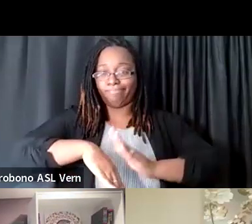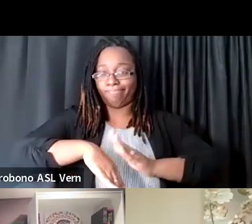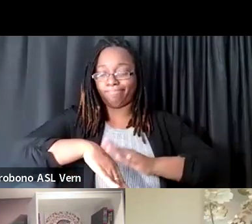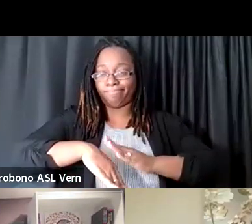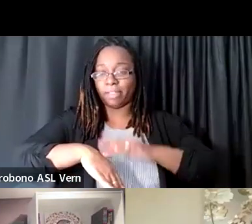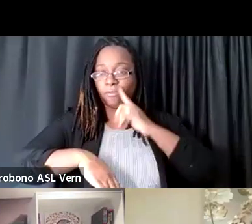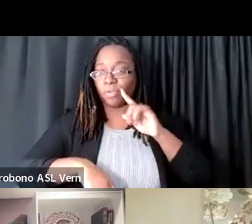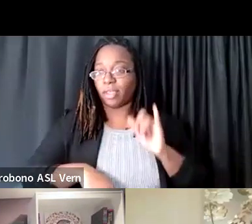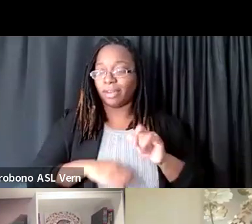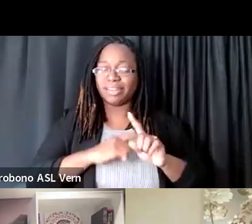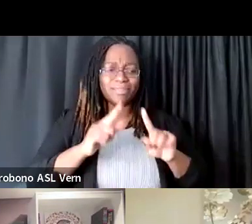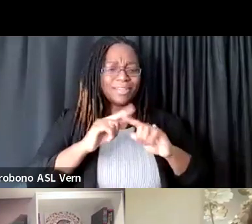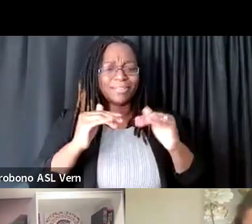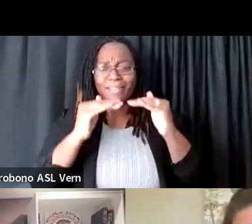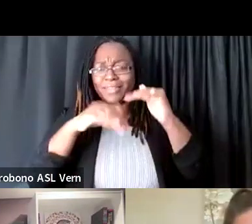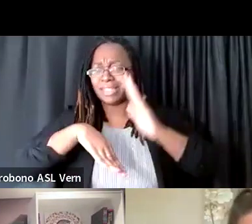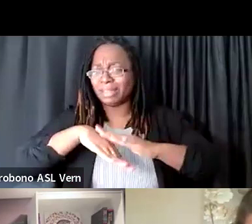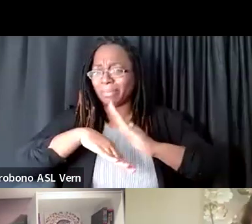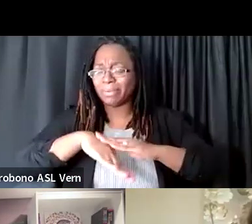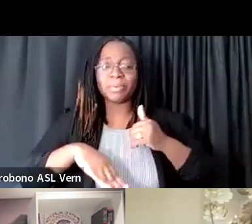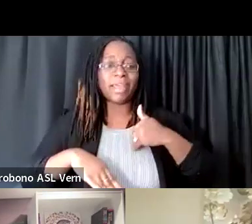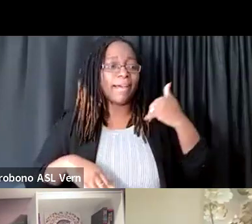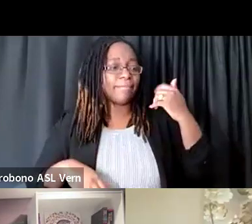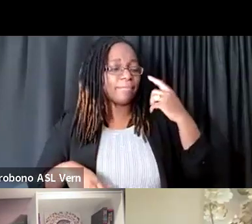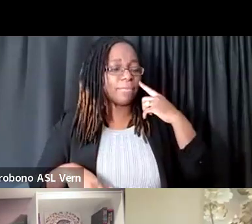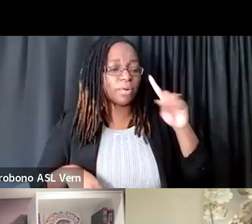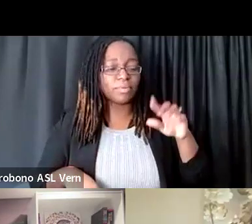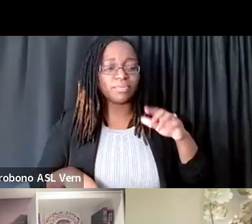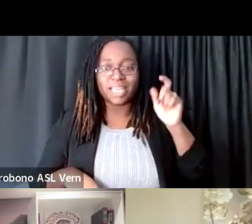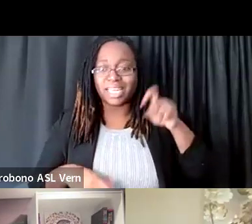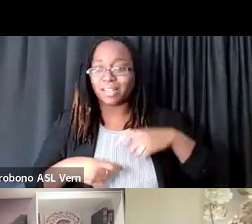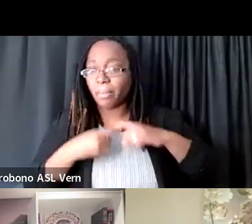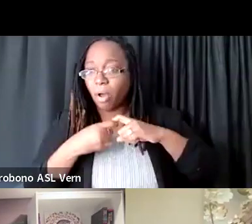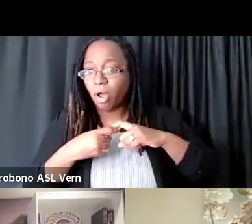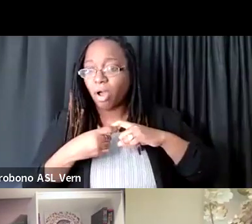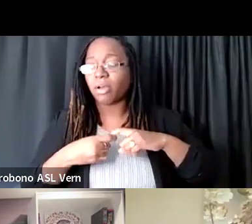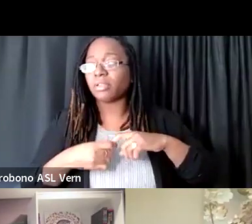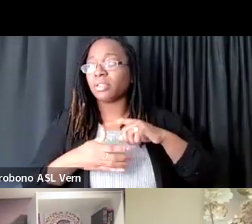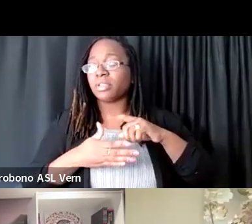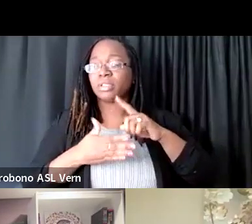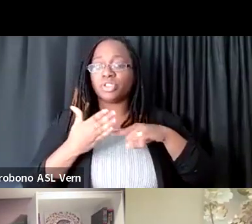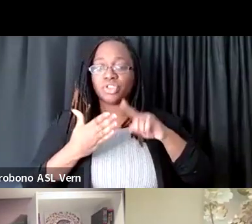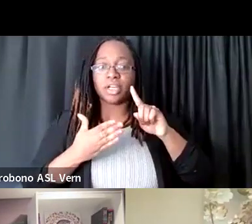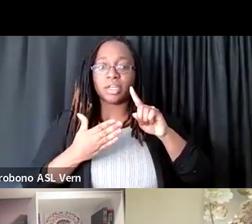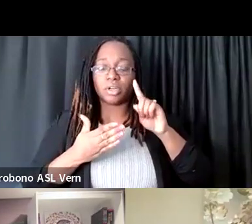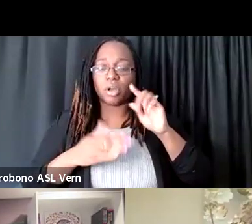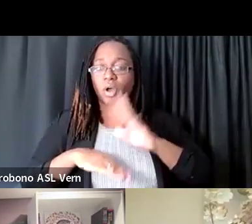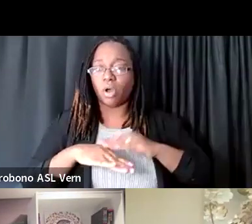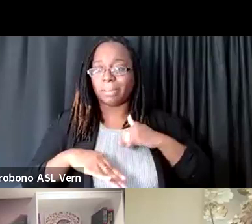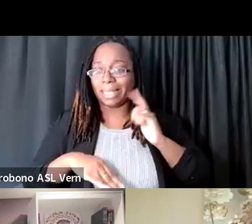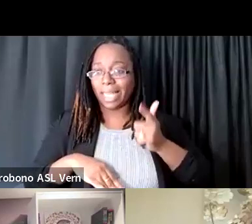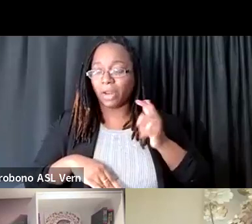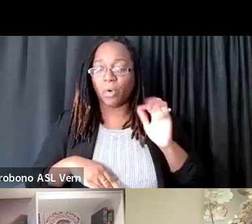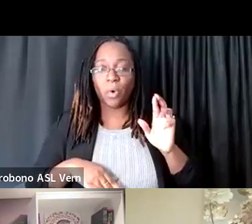different levels of symbols. We also have symbols for I need to take a pause, and I'd like you to check on me in on me versus I need you to